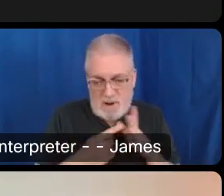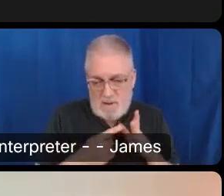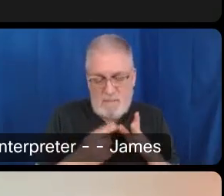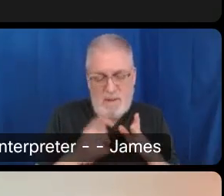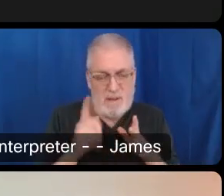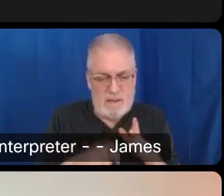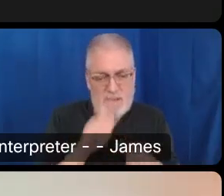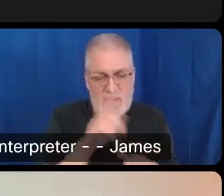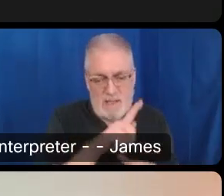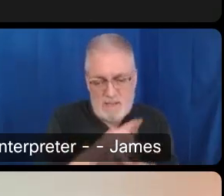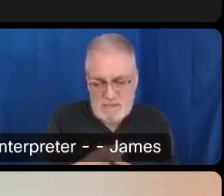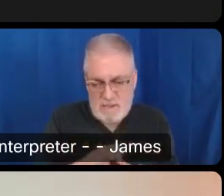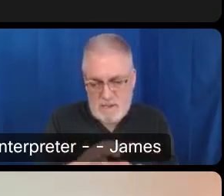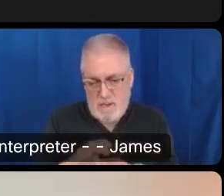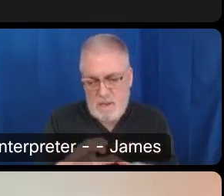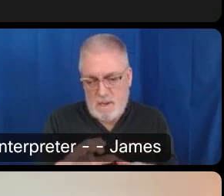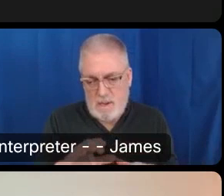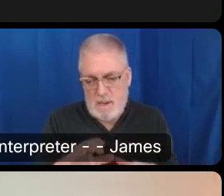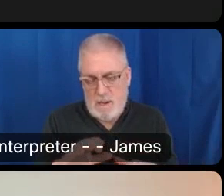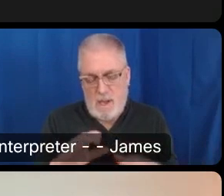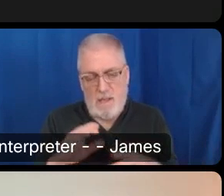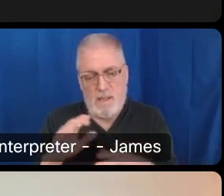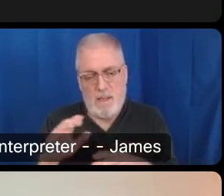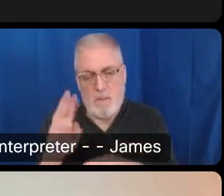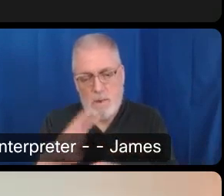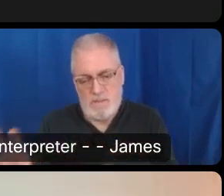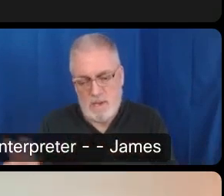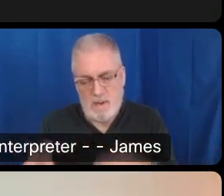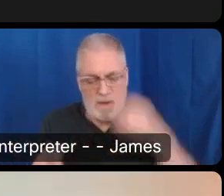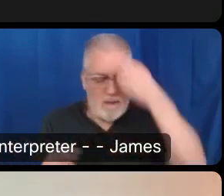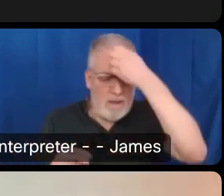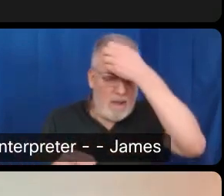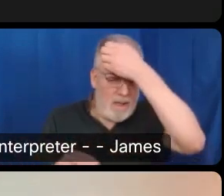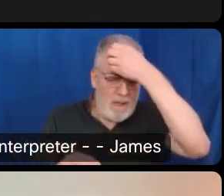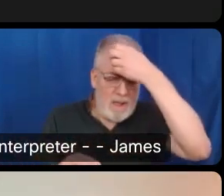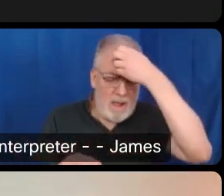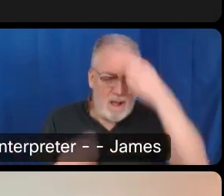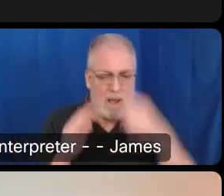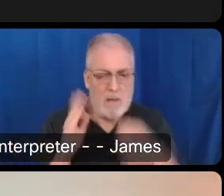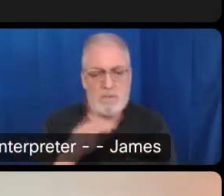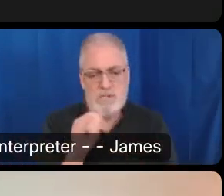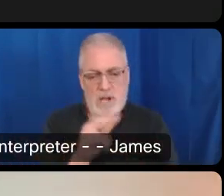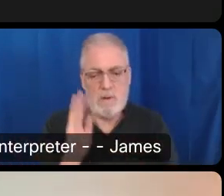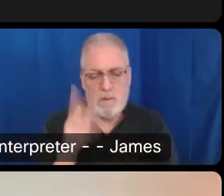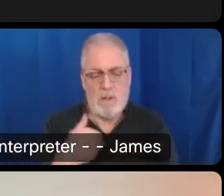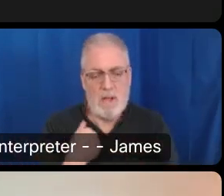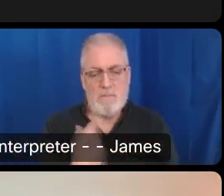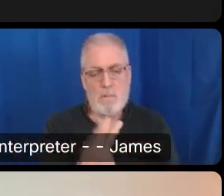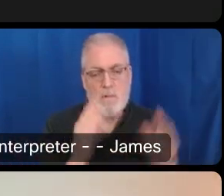about to have 2 focus groups this January for more information. The first phase of